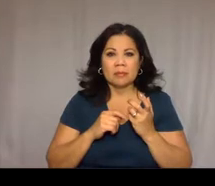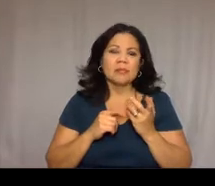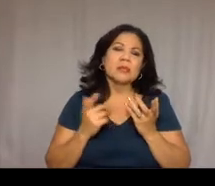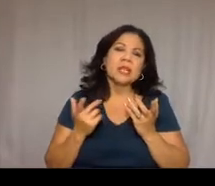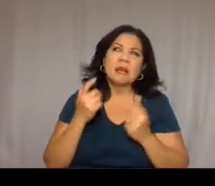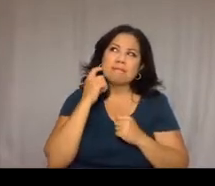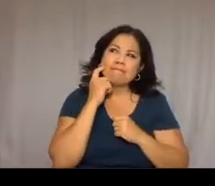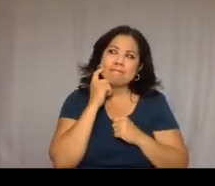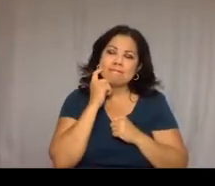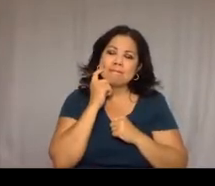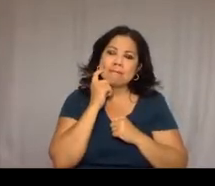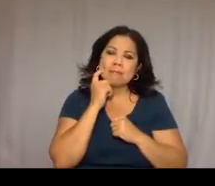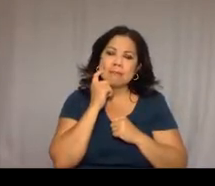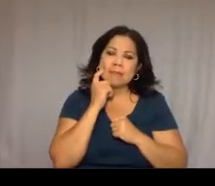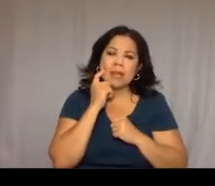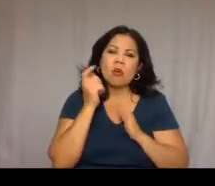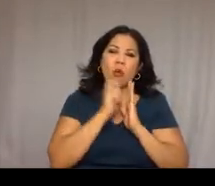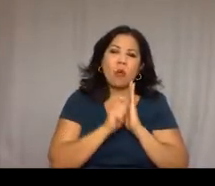else do I miss?